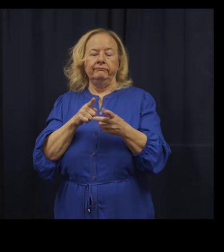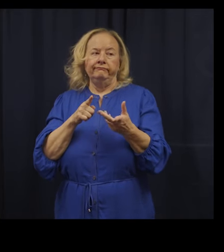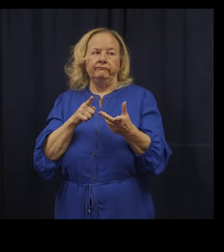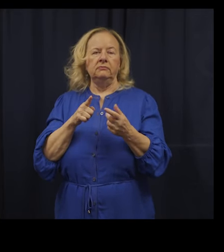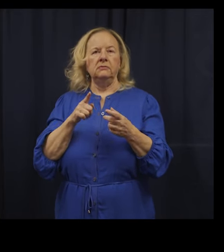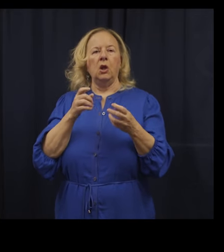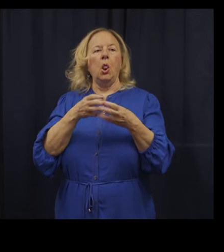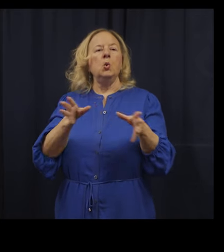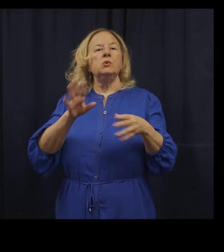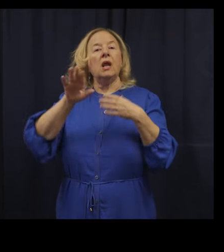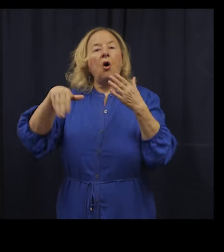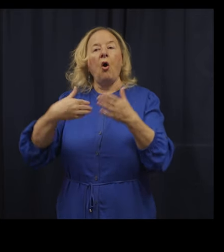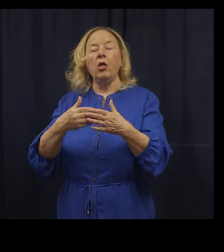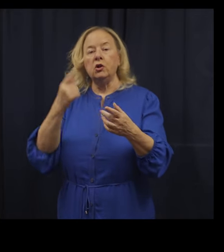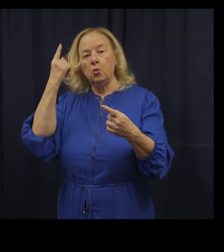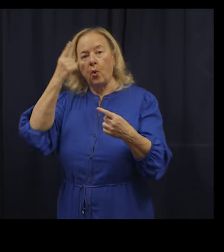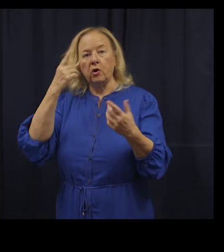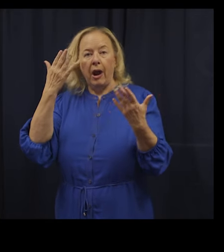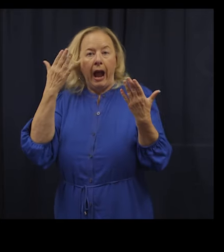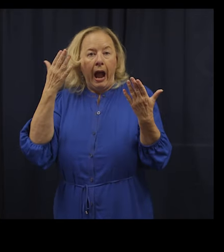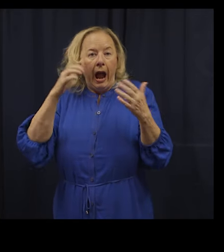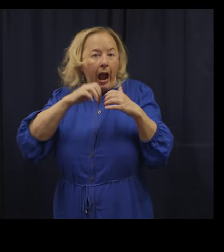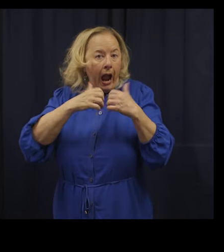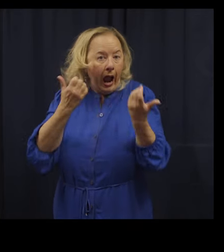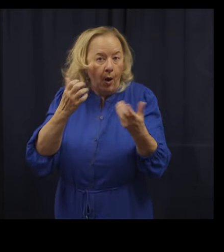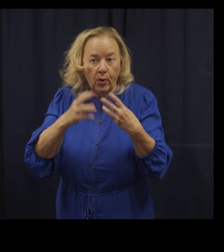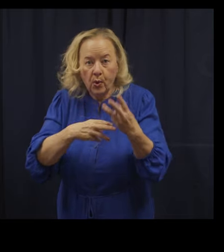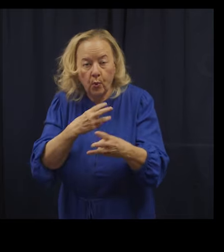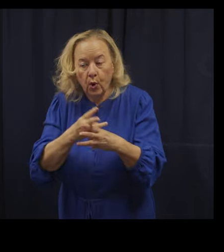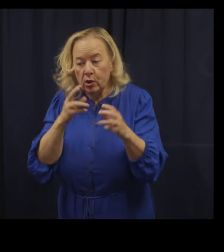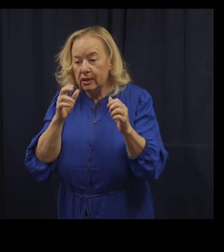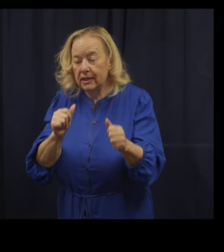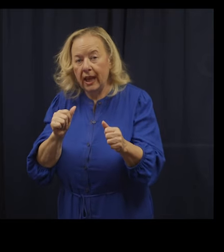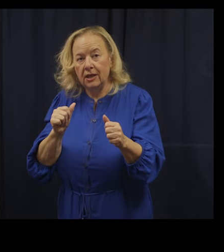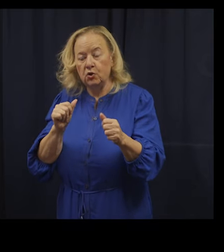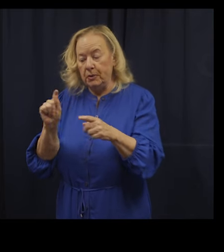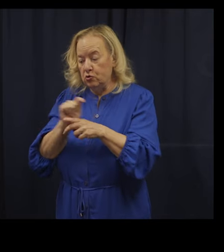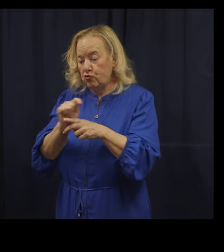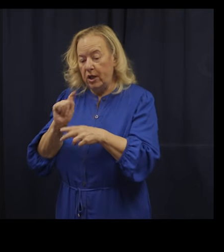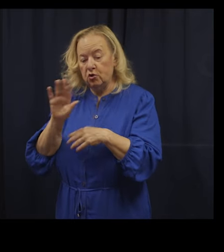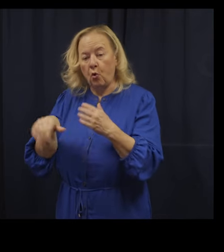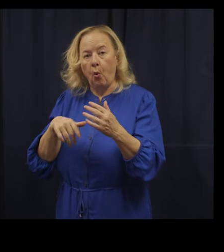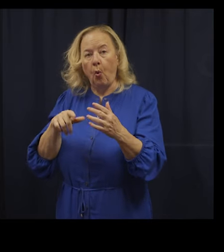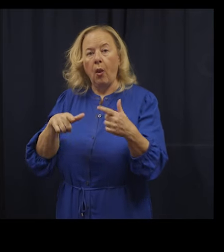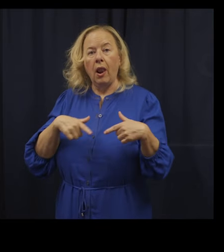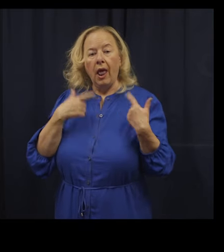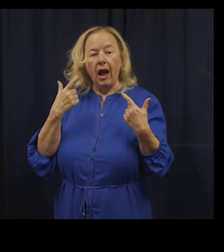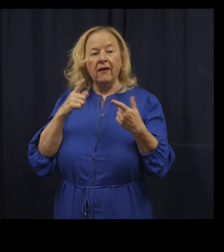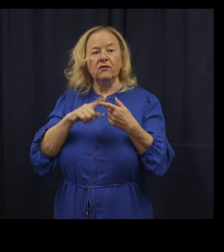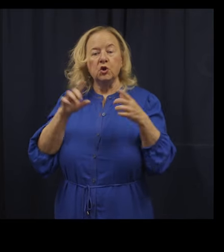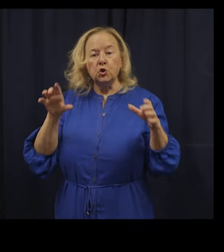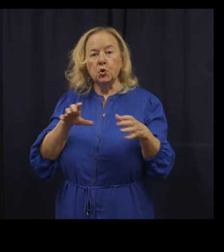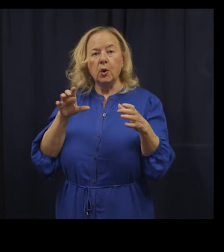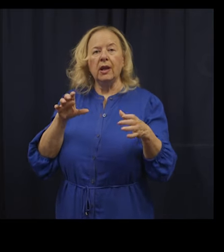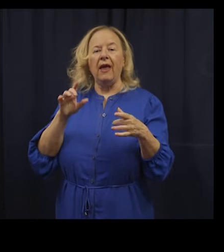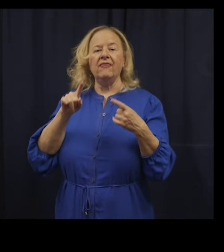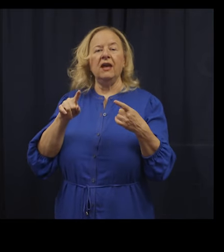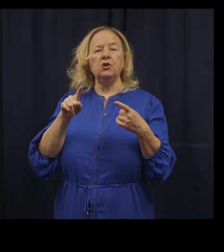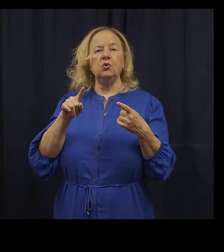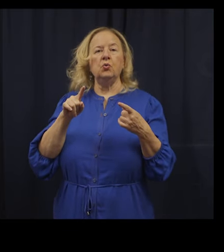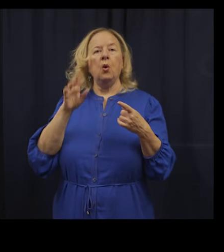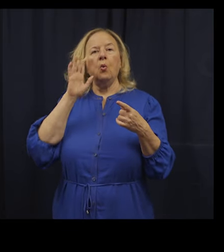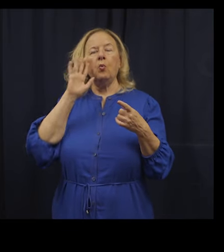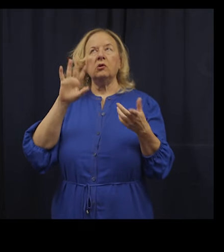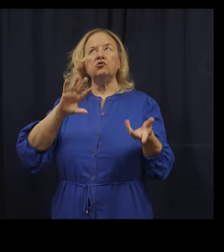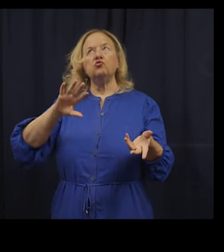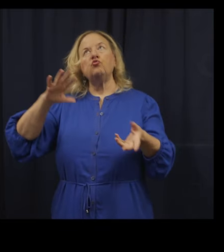lose it all. And you wonder, how in the world can you be training your whole life to do this particular thing, and you're about to do it, and then you